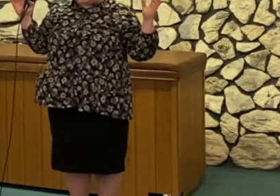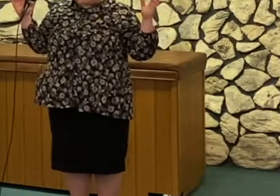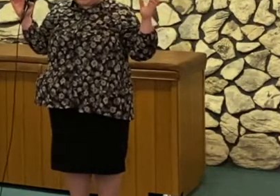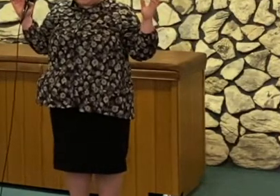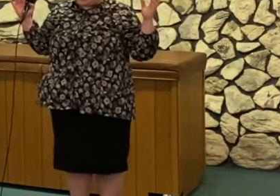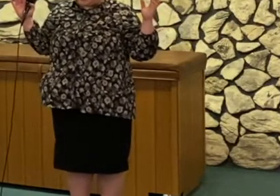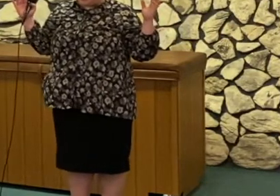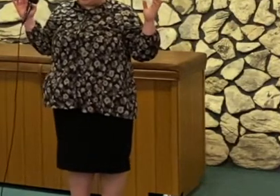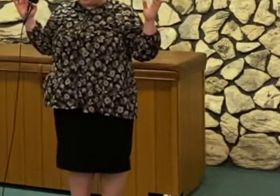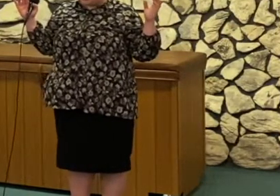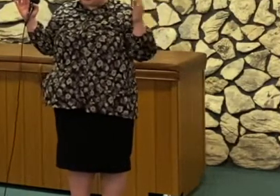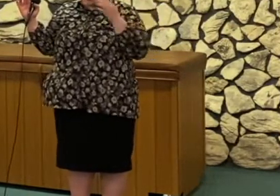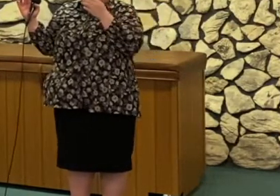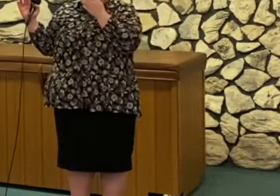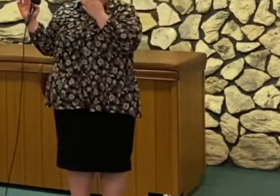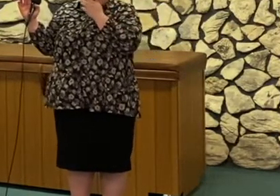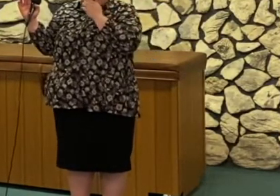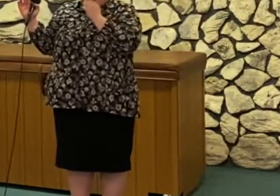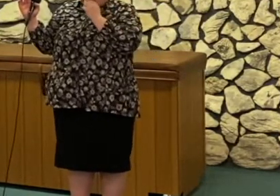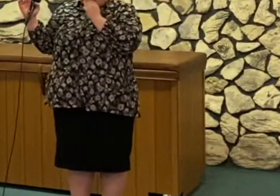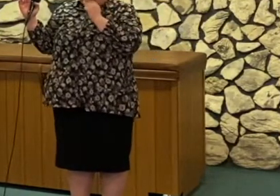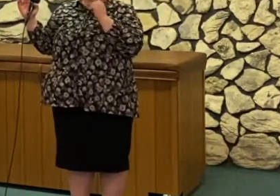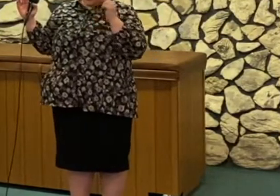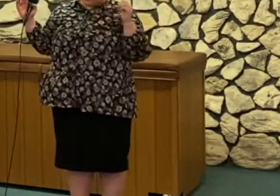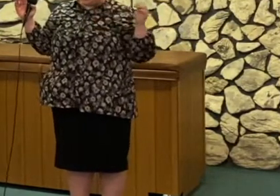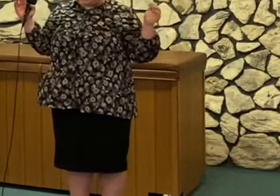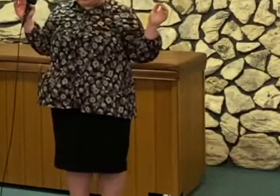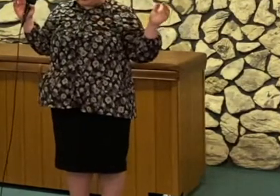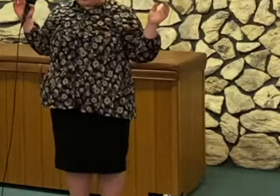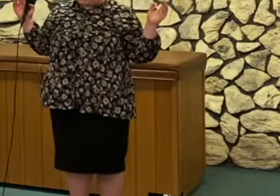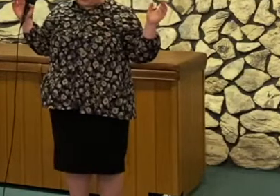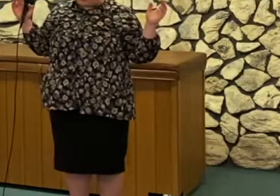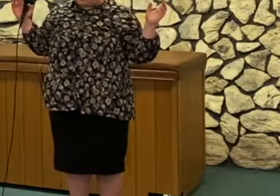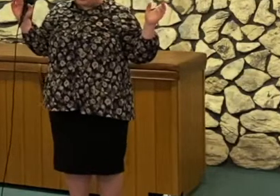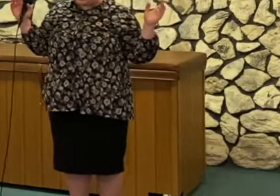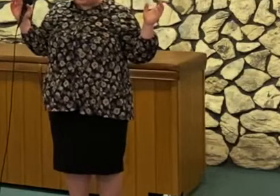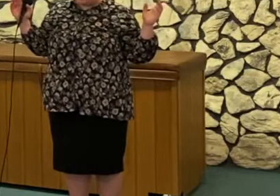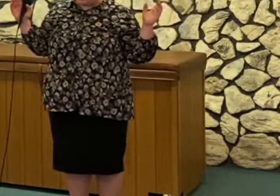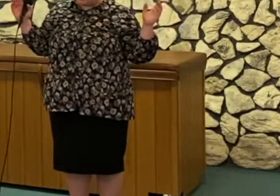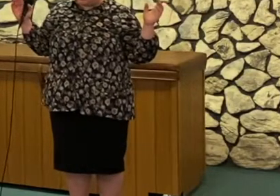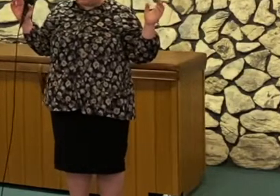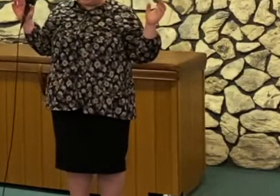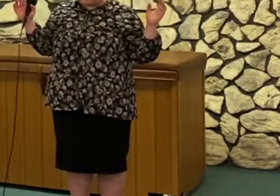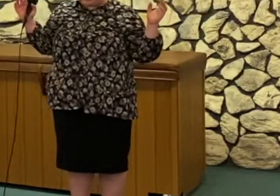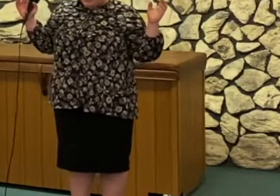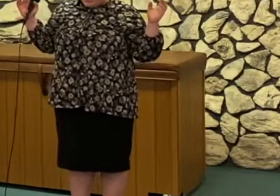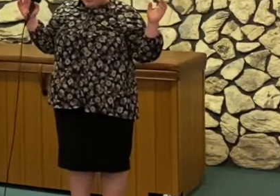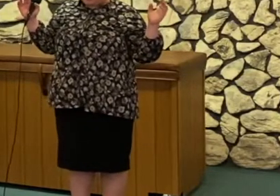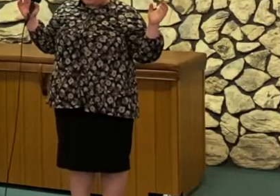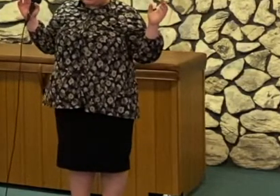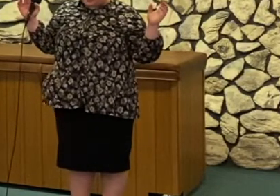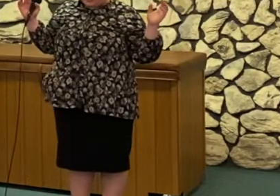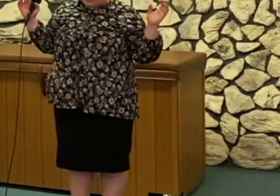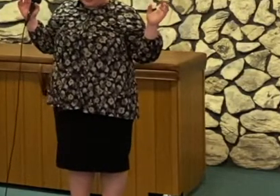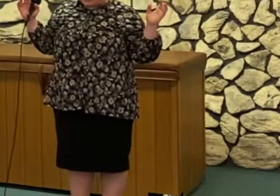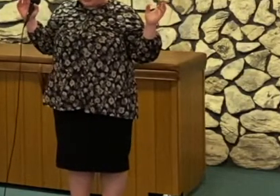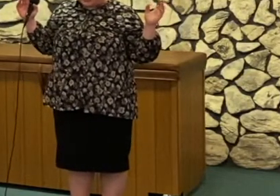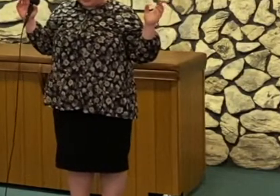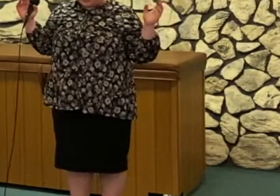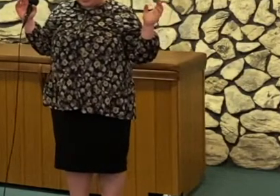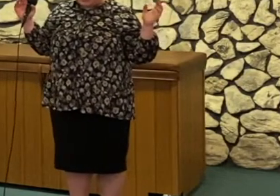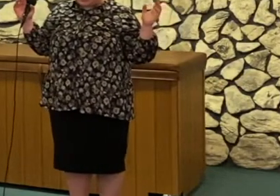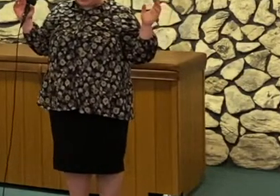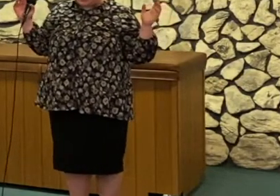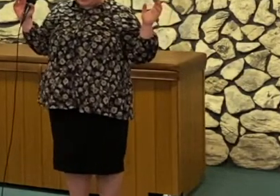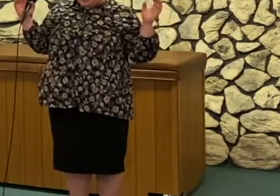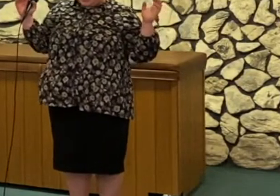in. We ask You right now, Lord, in the name of Jesus Christ, to fill every home, to fill every place, God, where this is